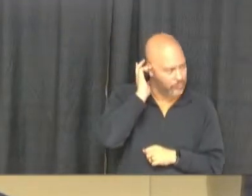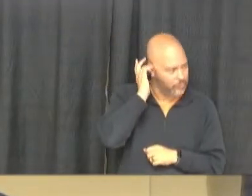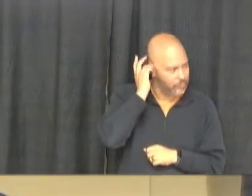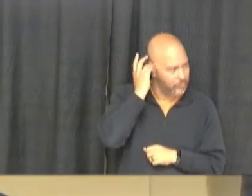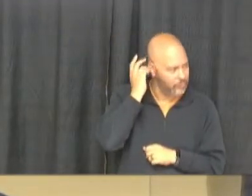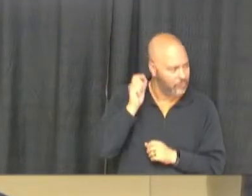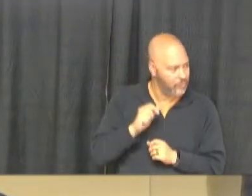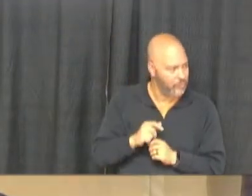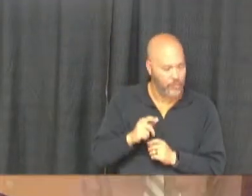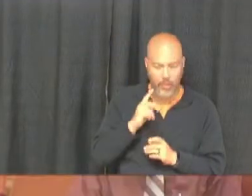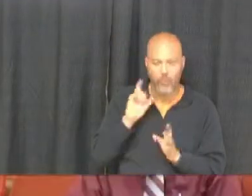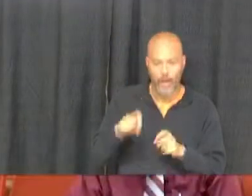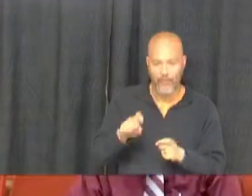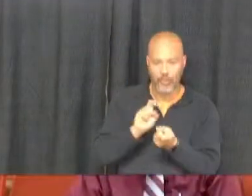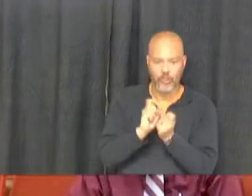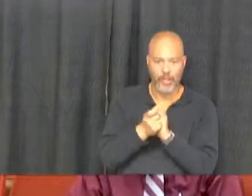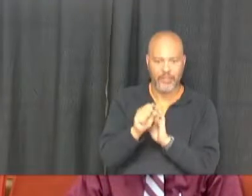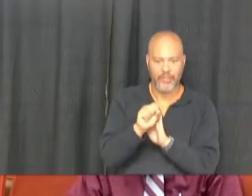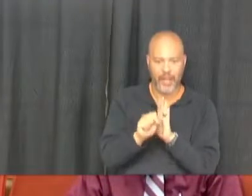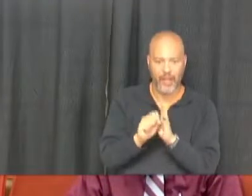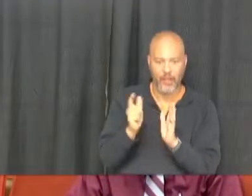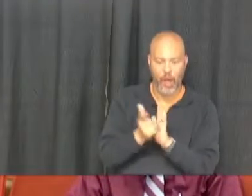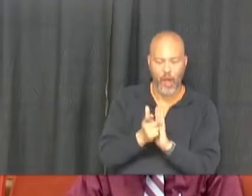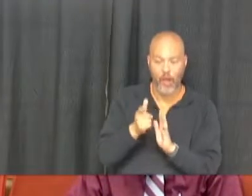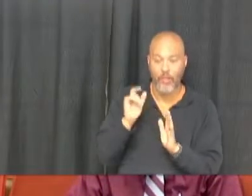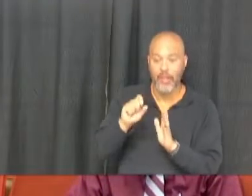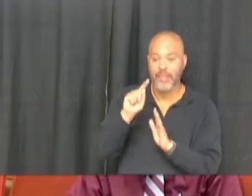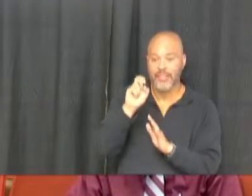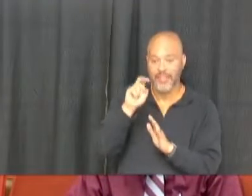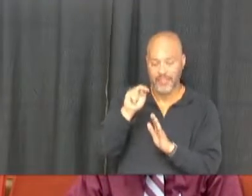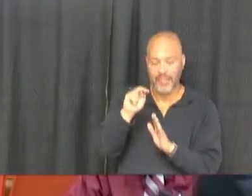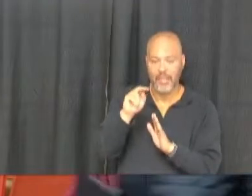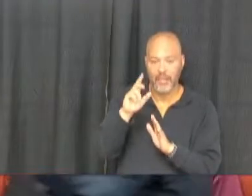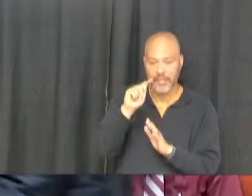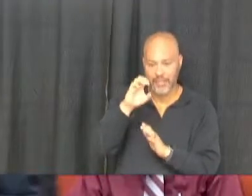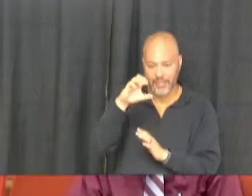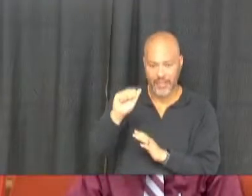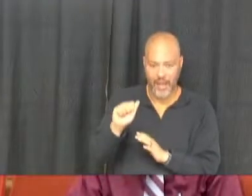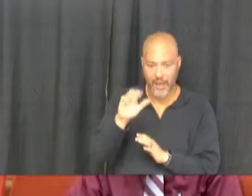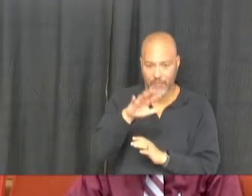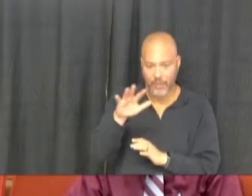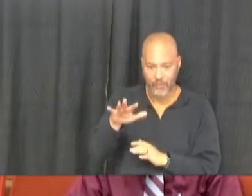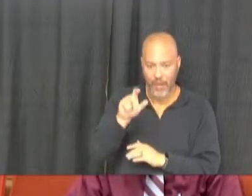take a change in state law. Here's what the state law, Tennessee Code Annotated Section